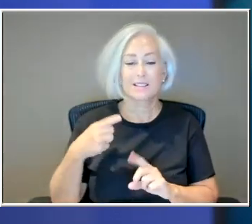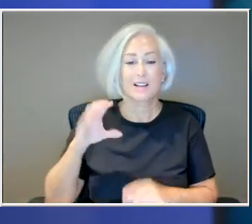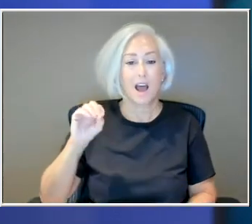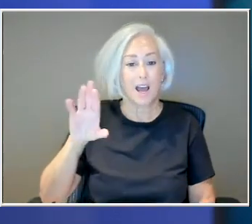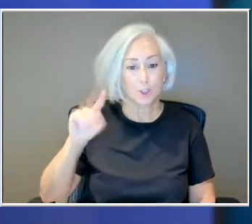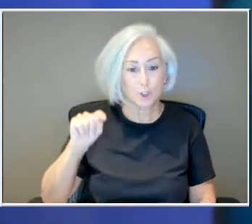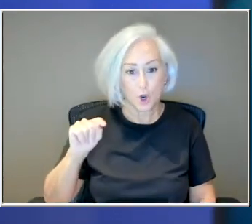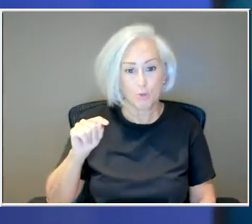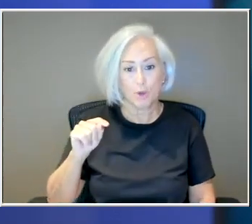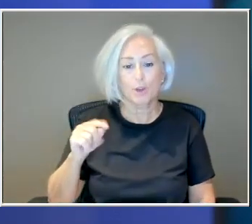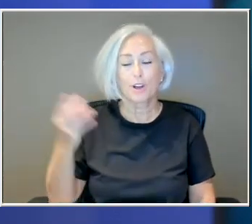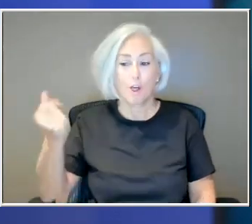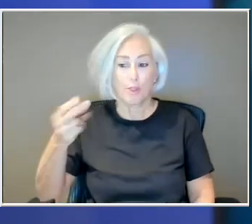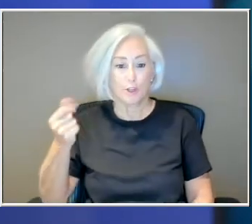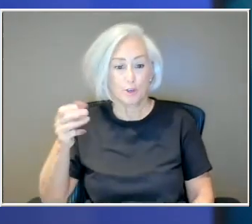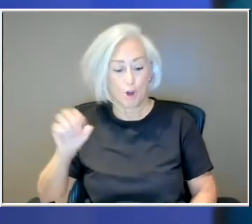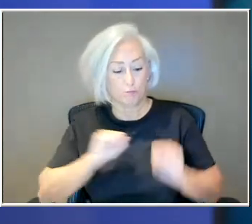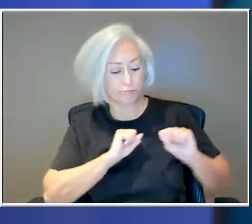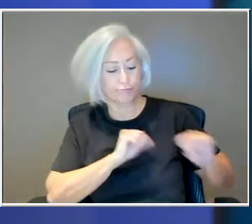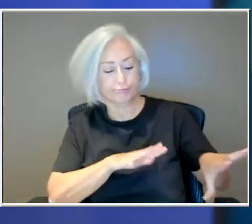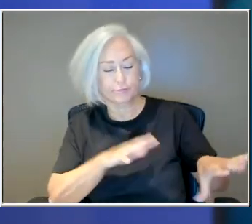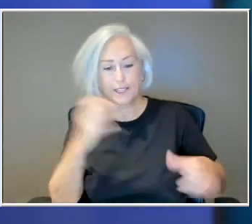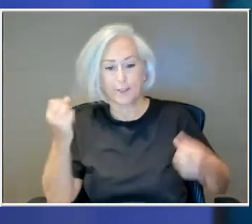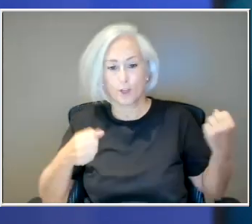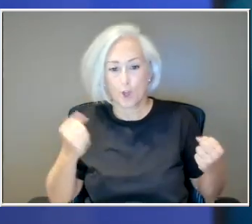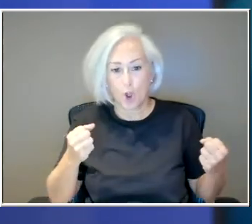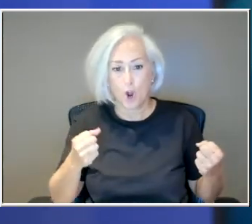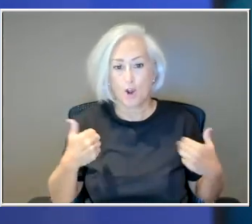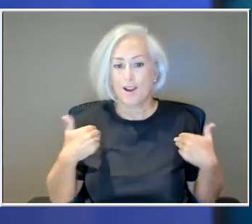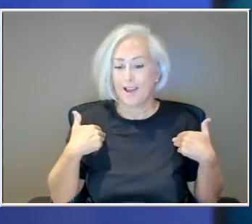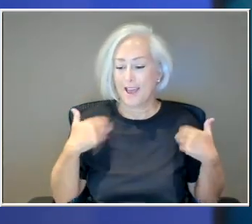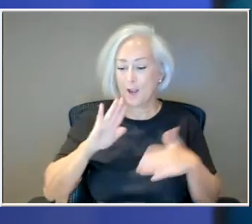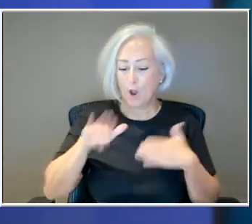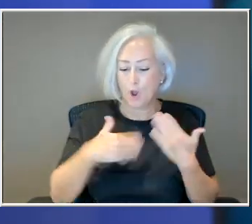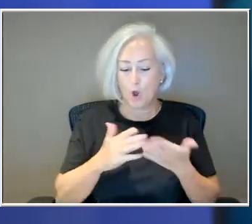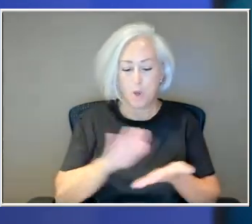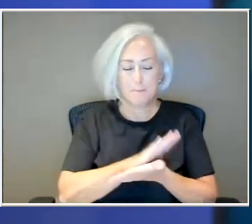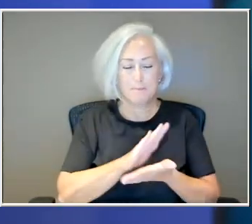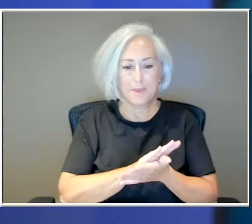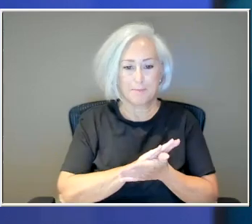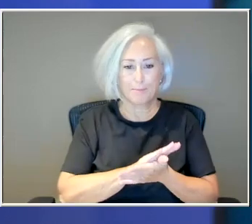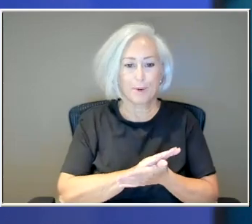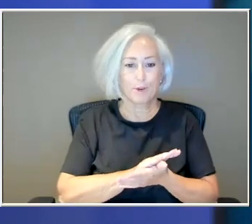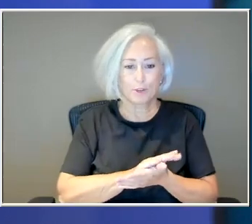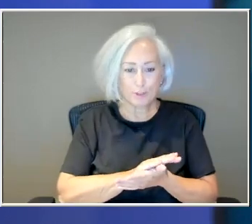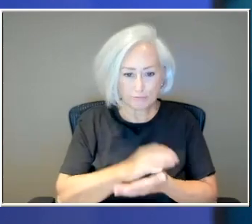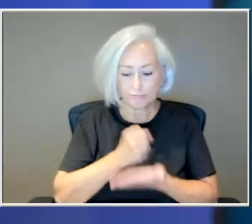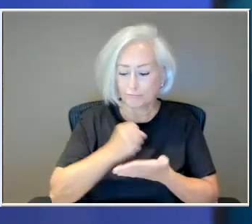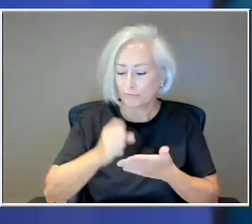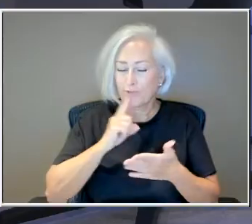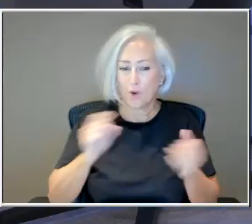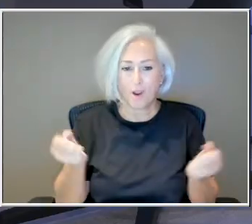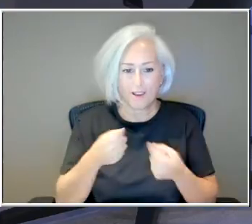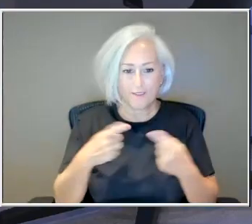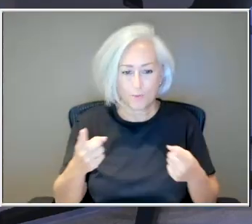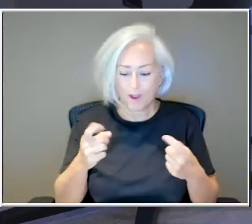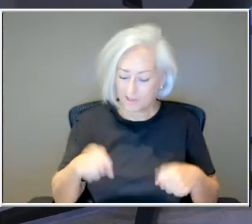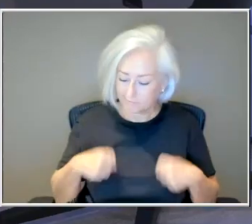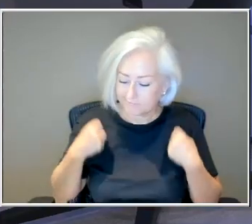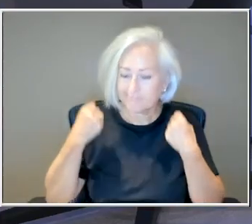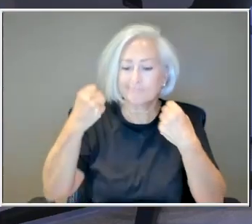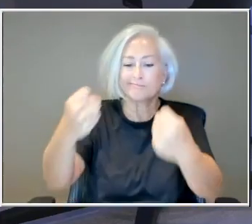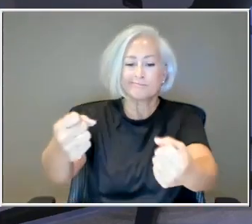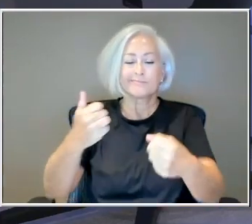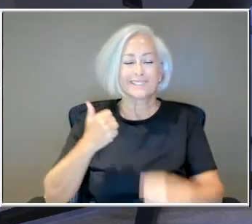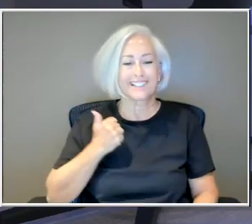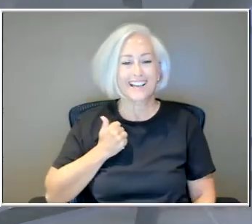in the car and made sure we had all their papers, and the 4 of us drove to Canada. Yeah. And we all right, so I want to share